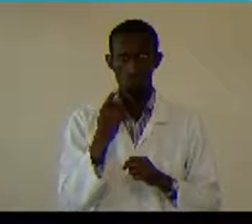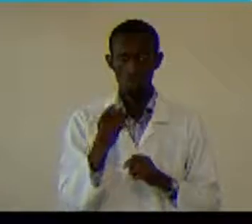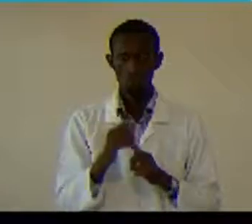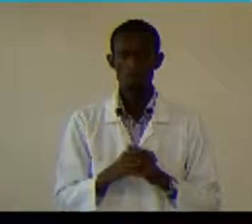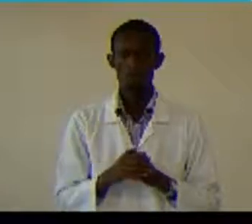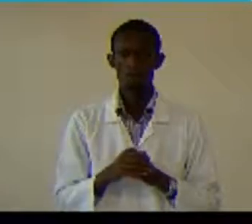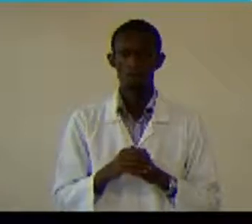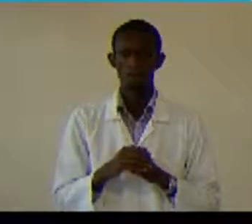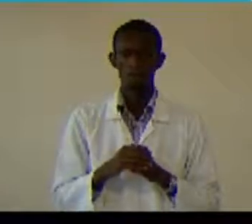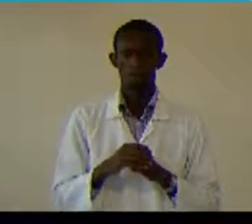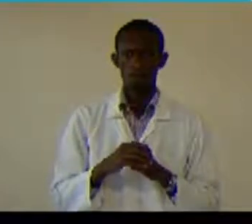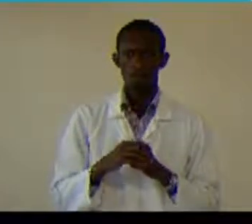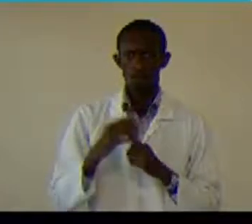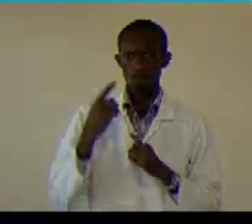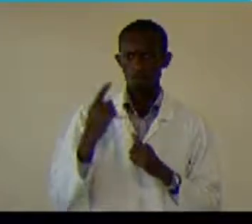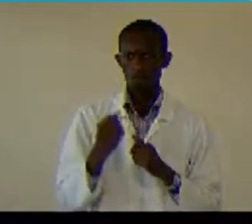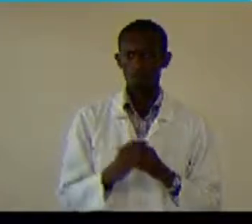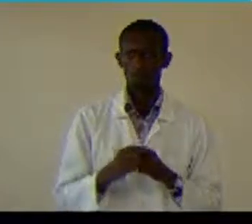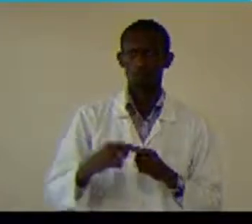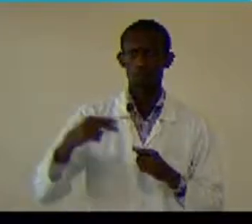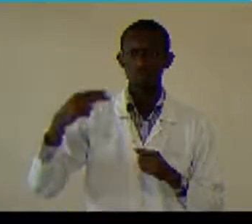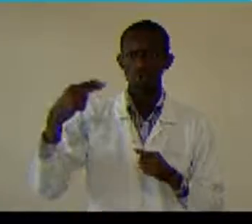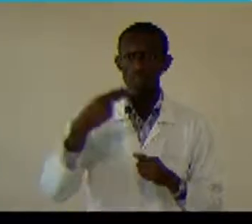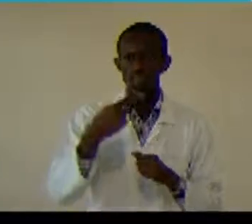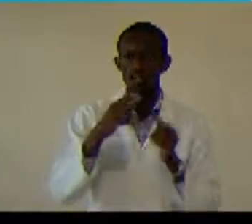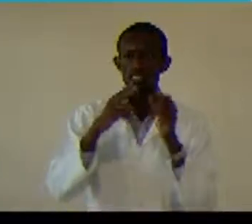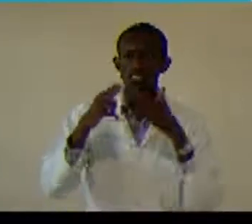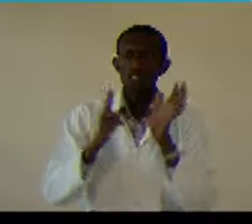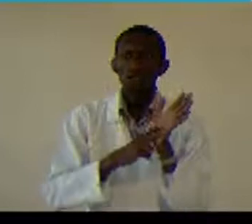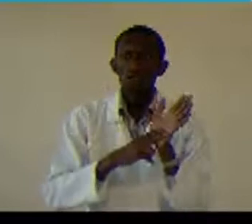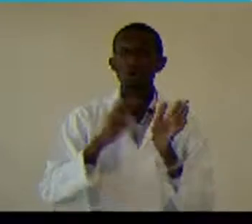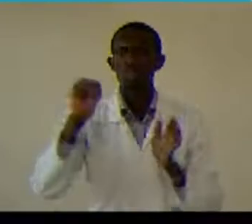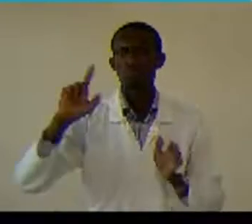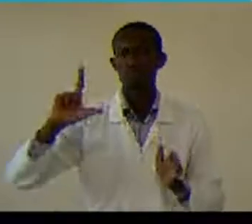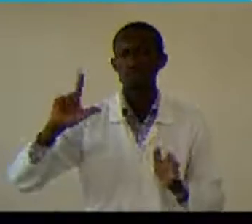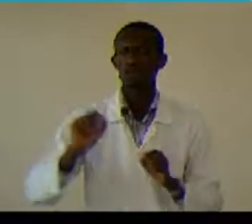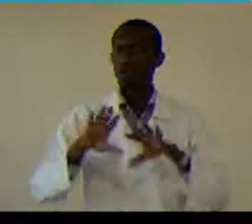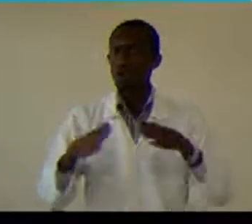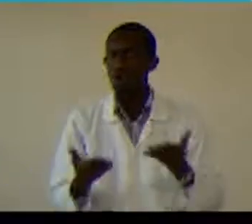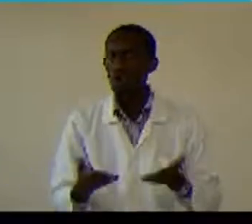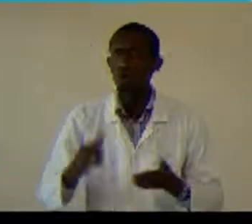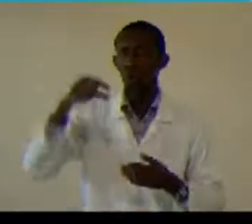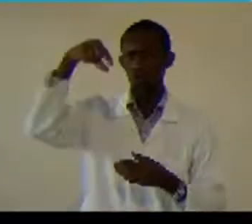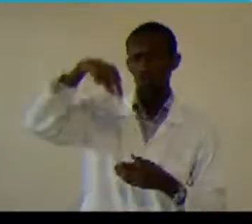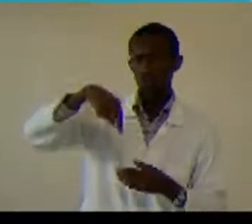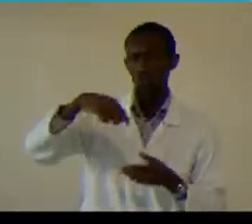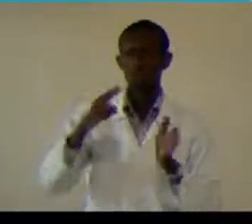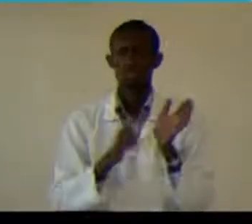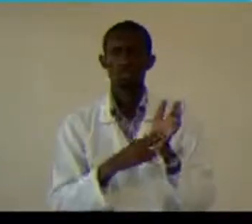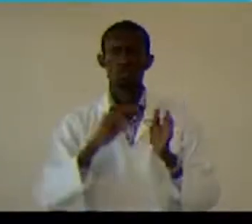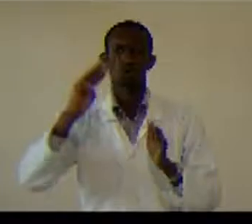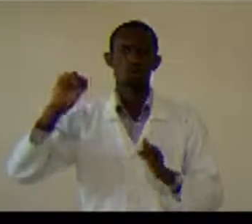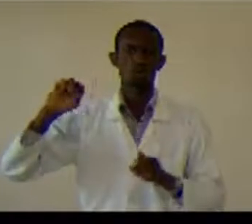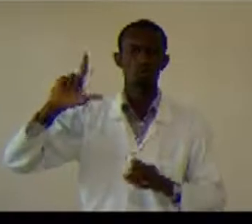formula H equals ml or Q equals ml. We shall see what Q means